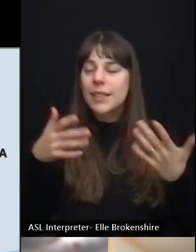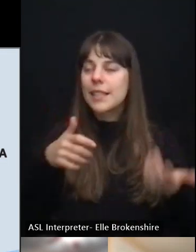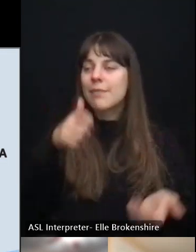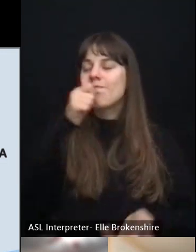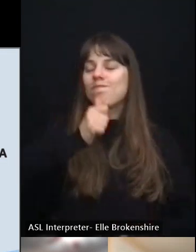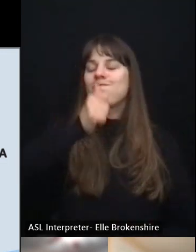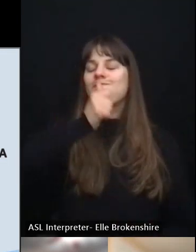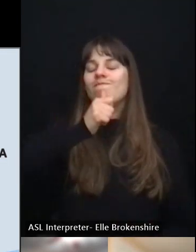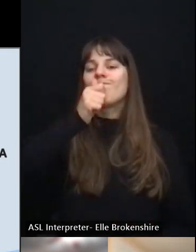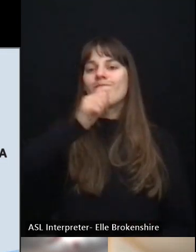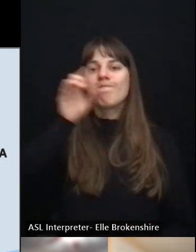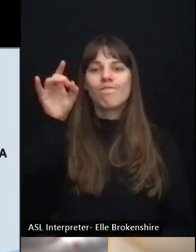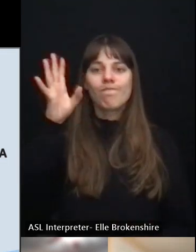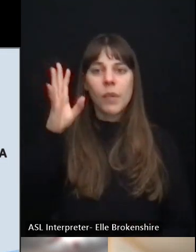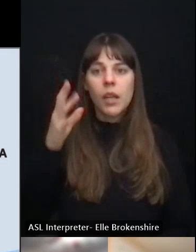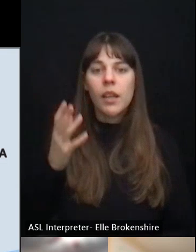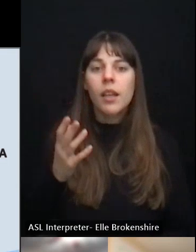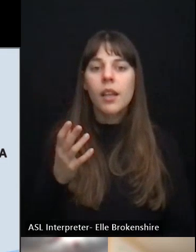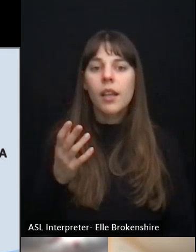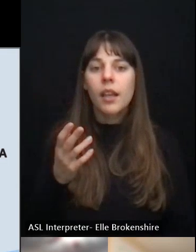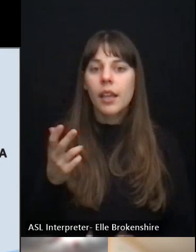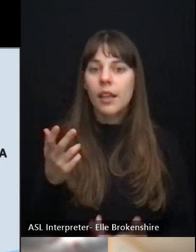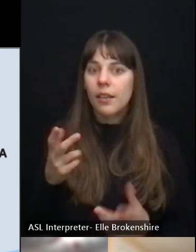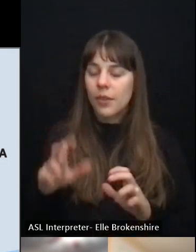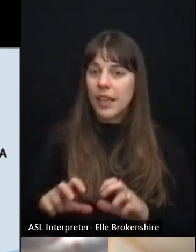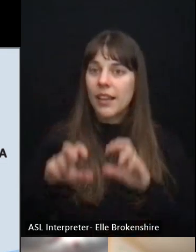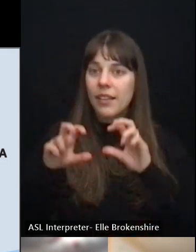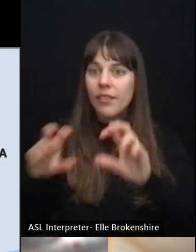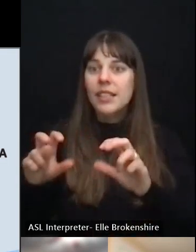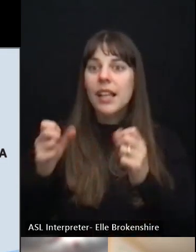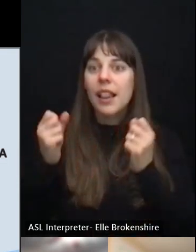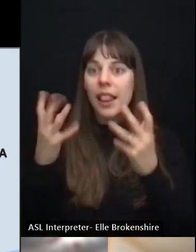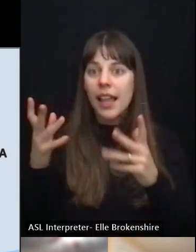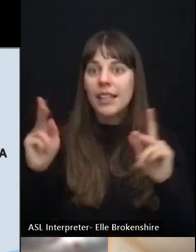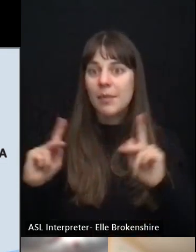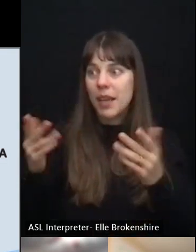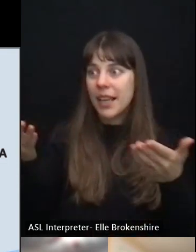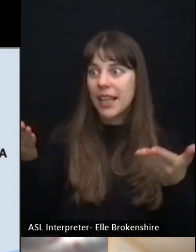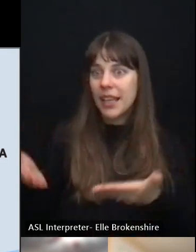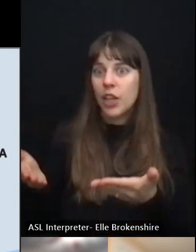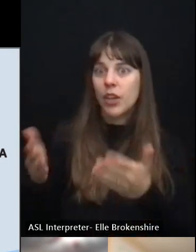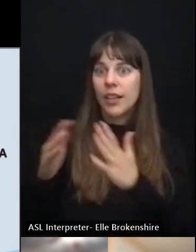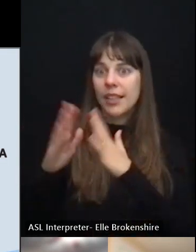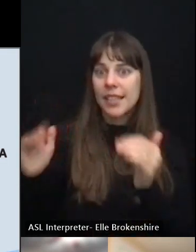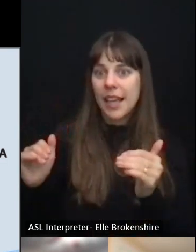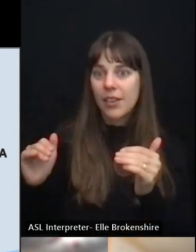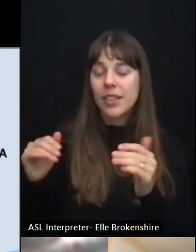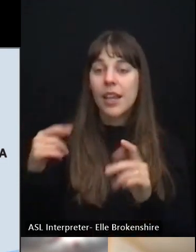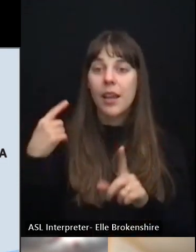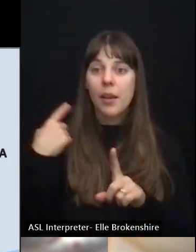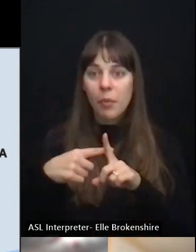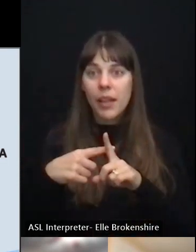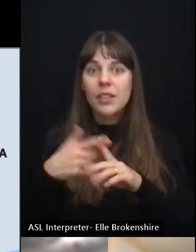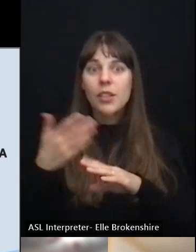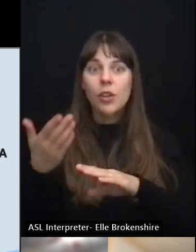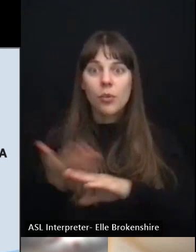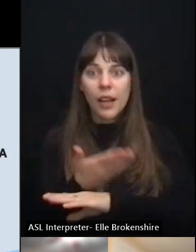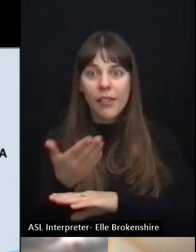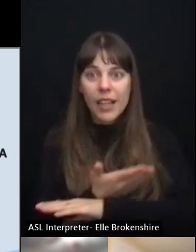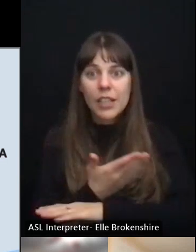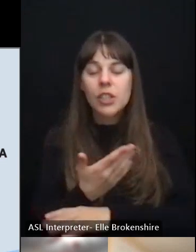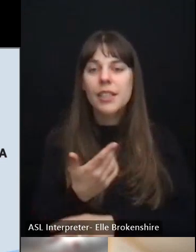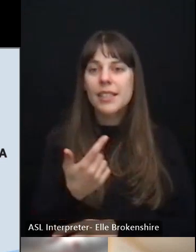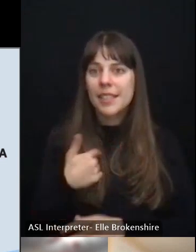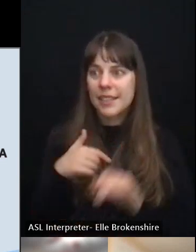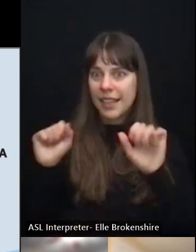And, from investing a bunch of money with this house and then also on top of it doing renovations, I could see